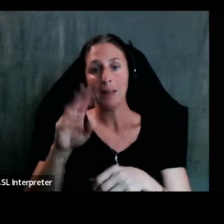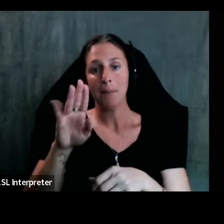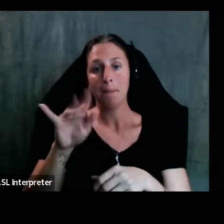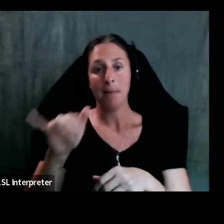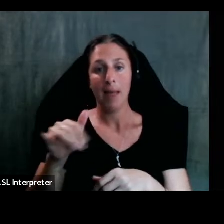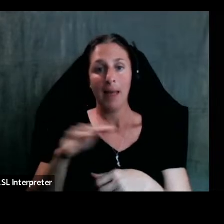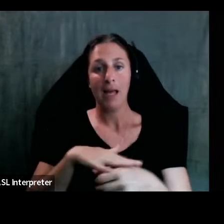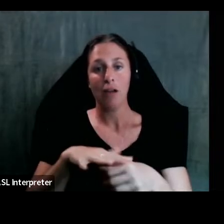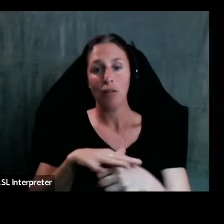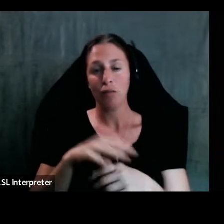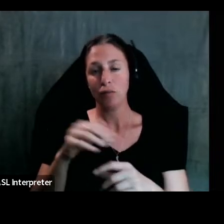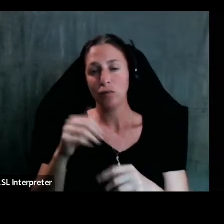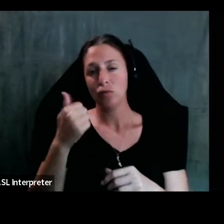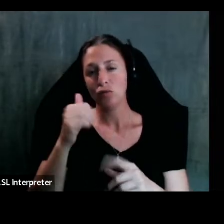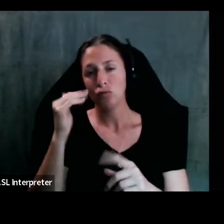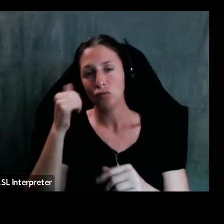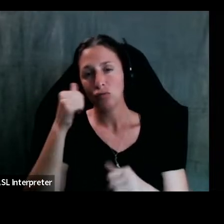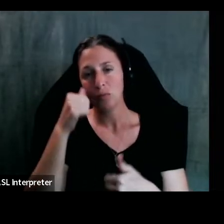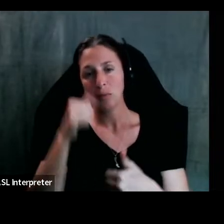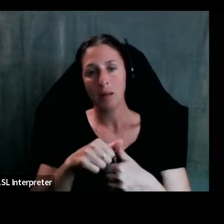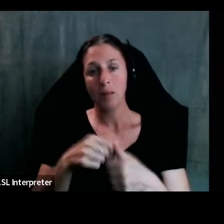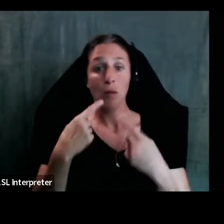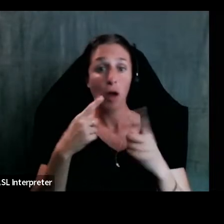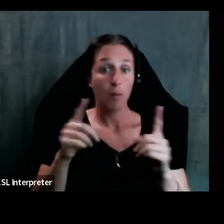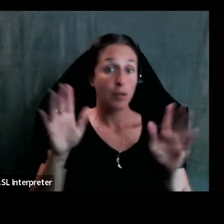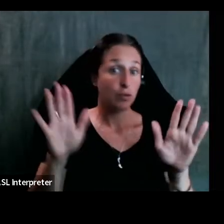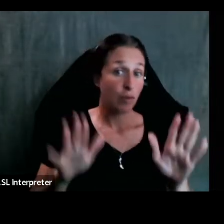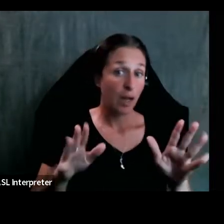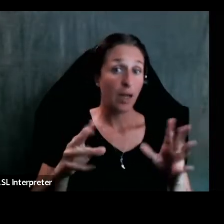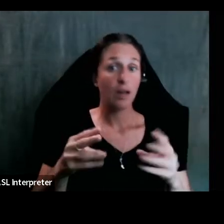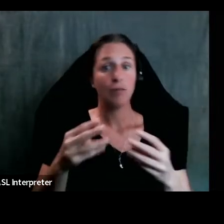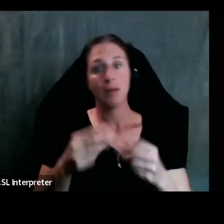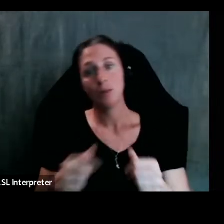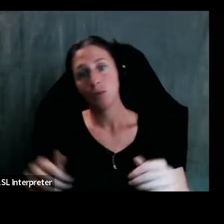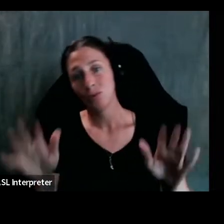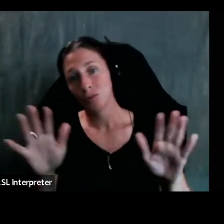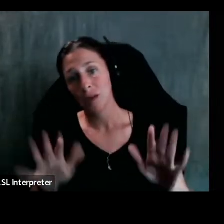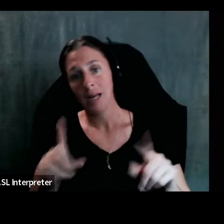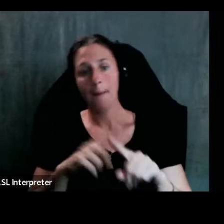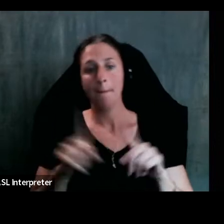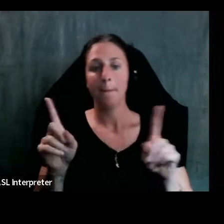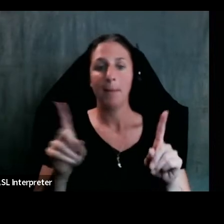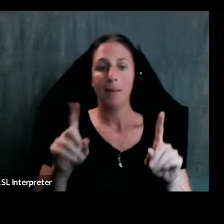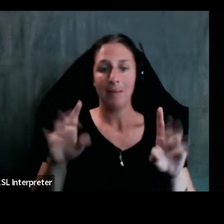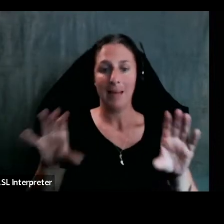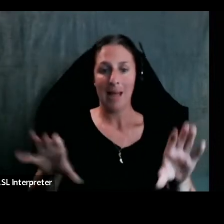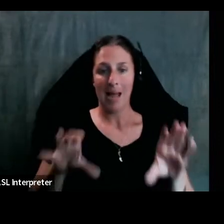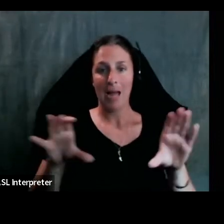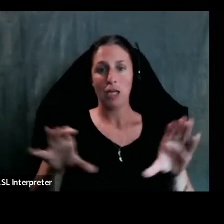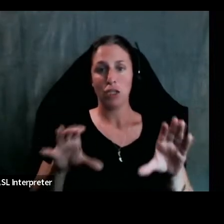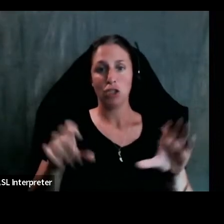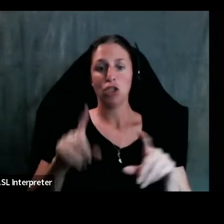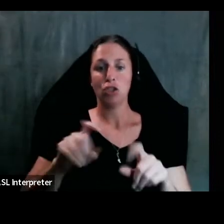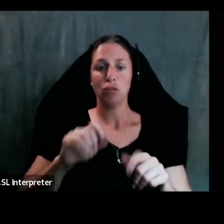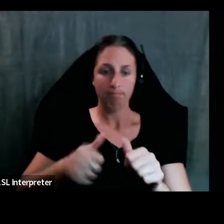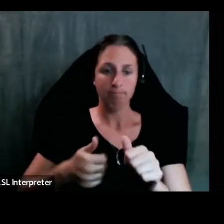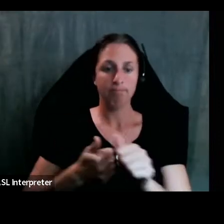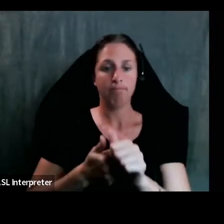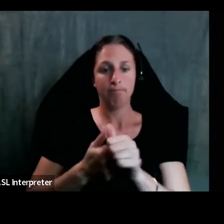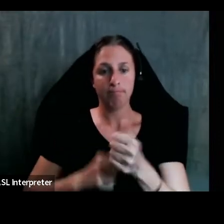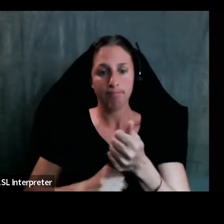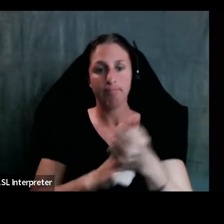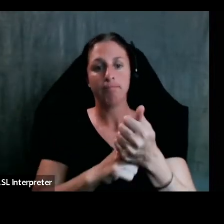just remember, the proclamations are great, resolutions are great, but action should be behind it. And when we